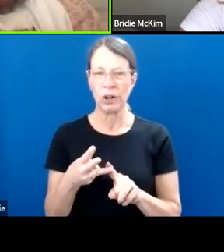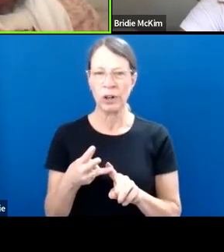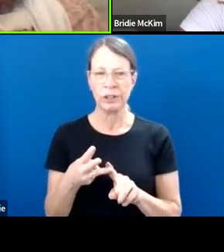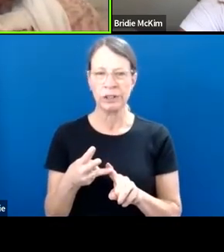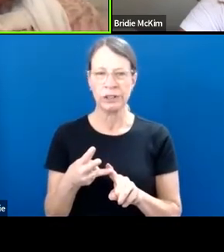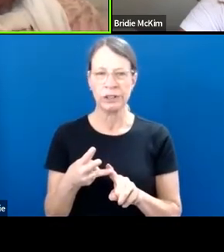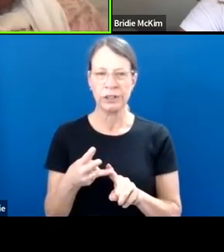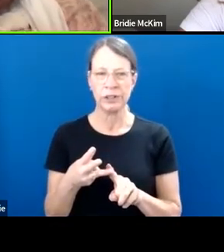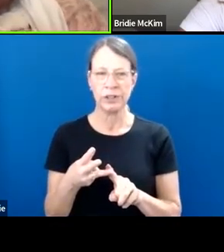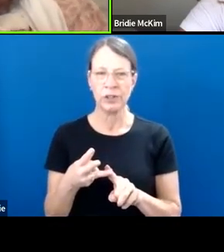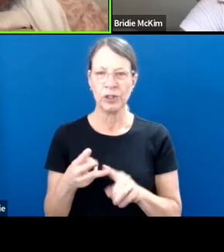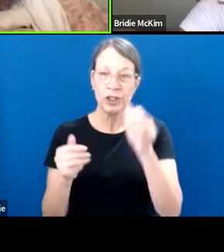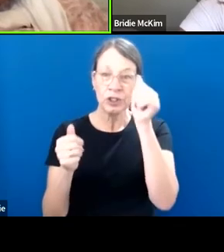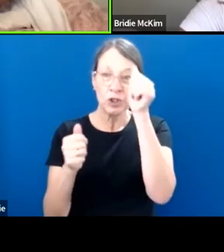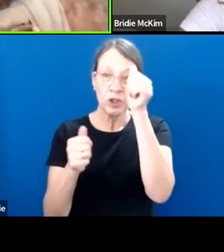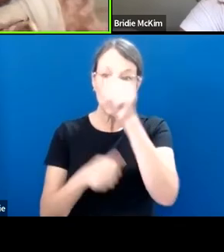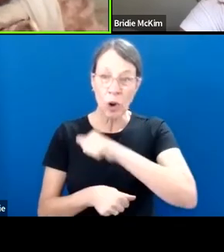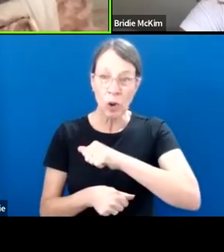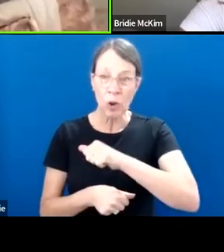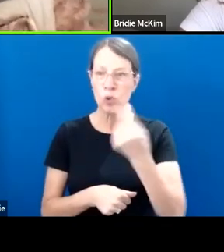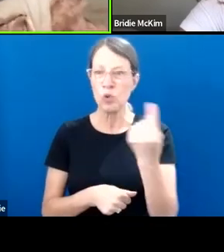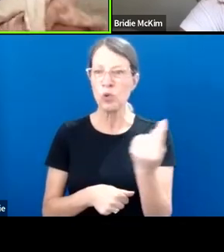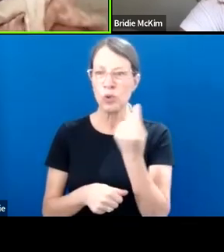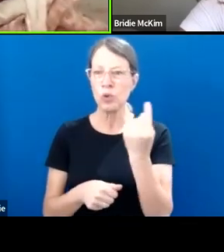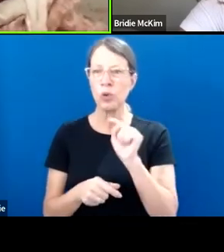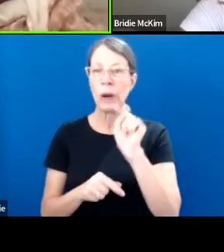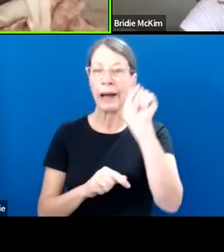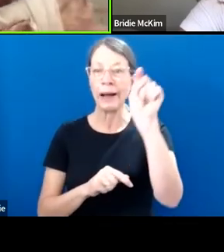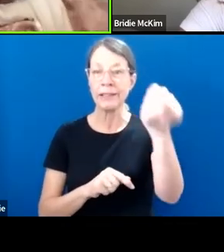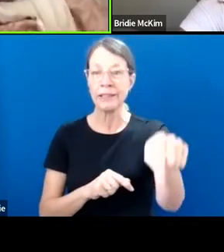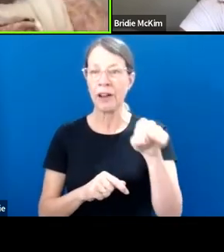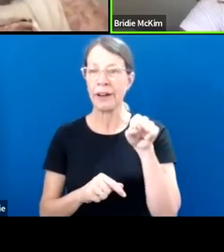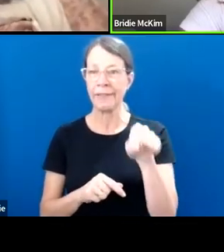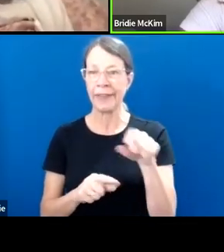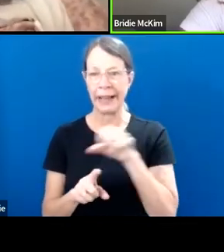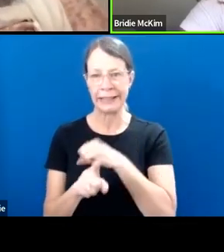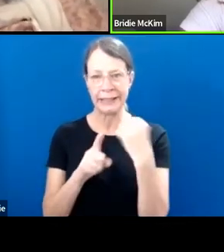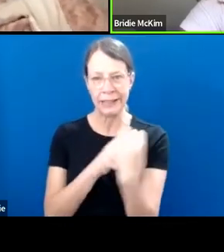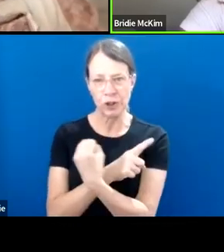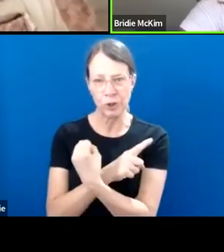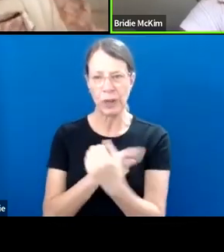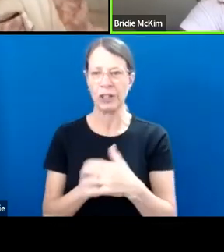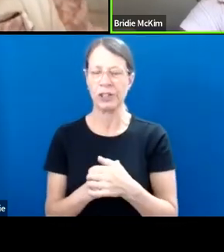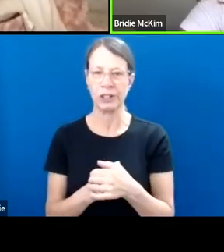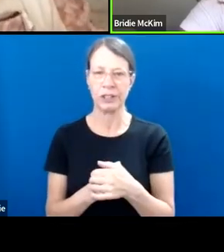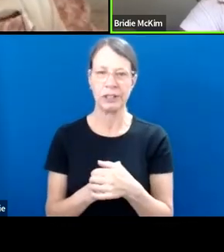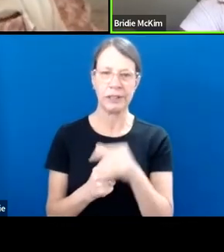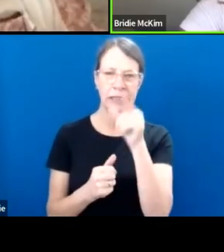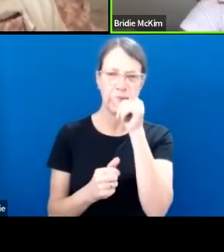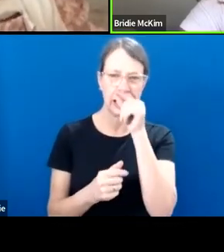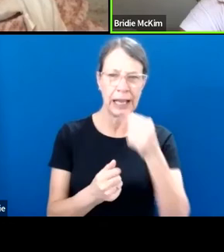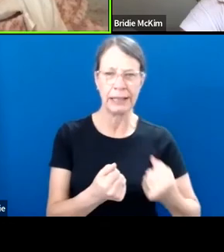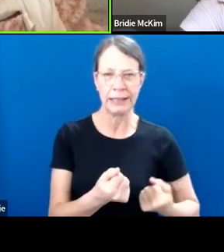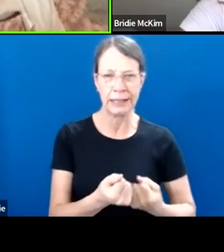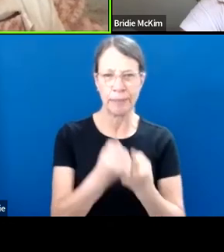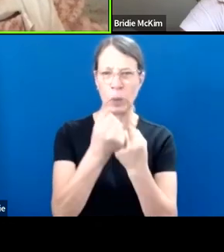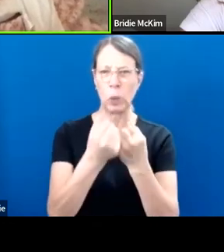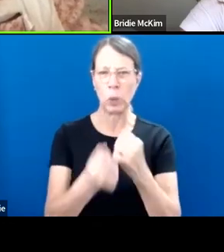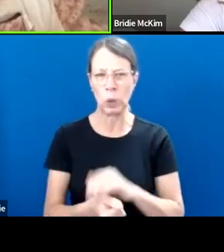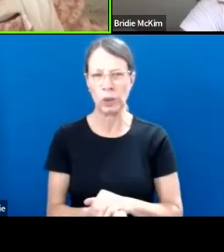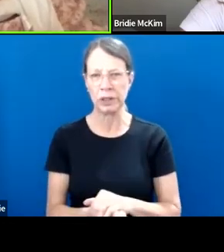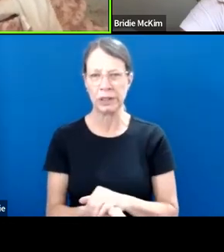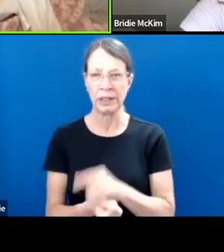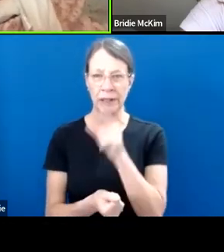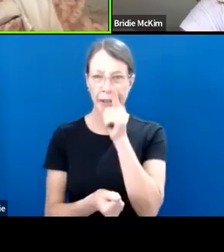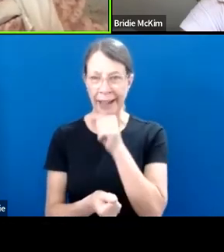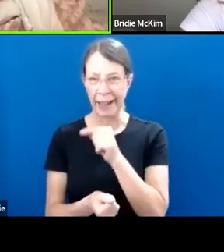that situation you can depend on to go to and debrief,